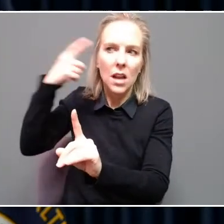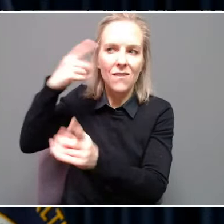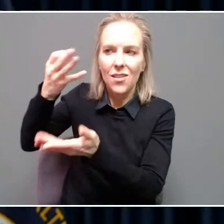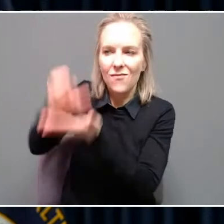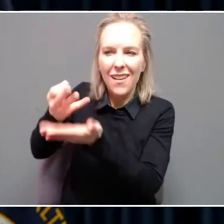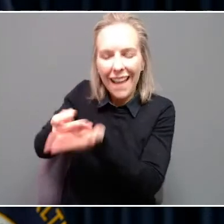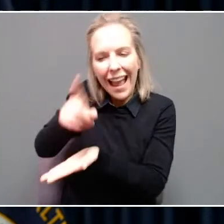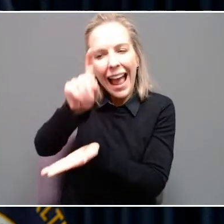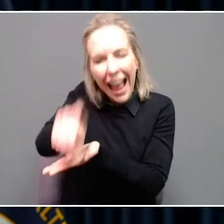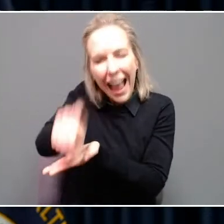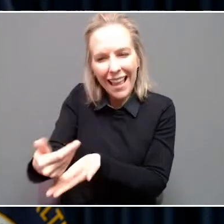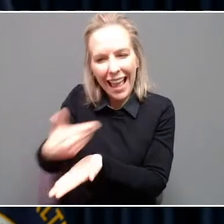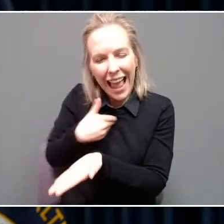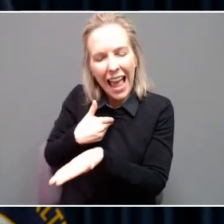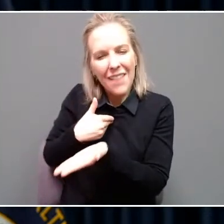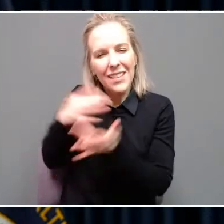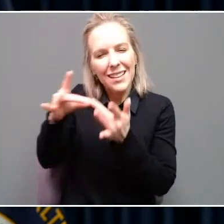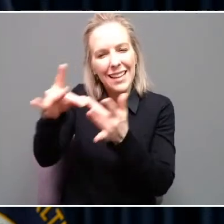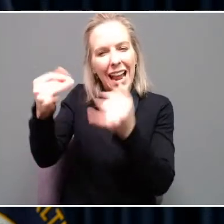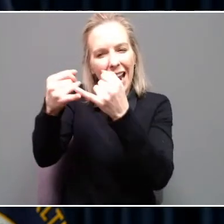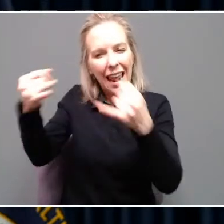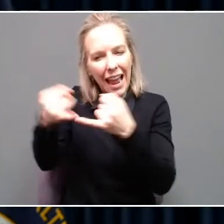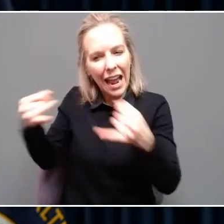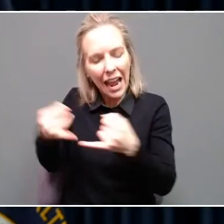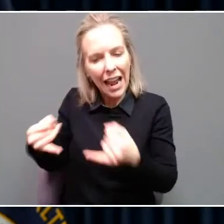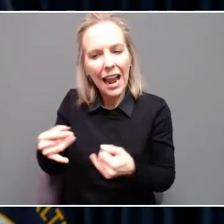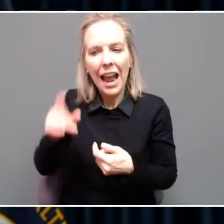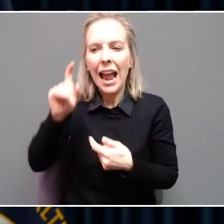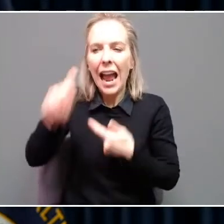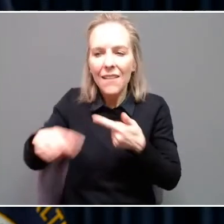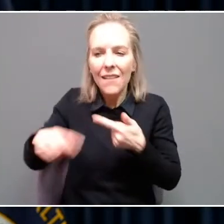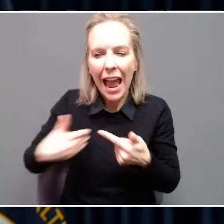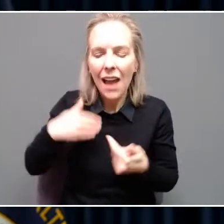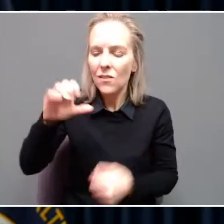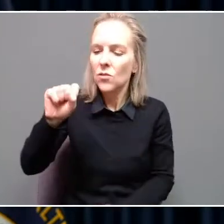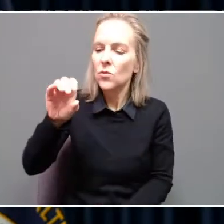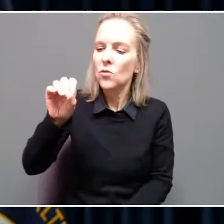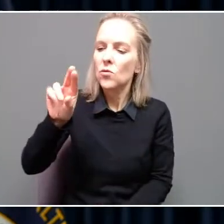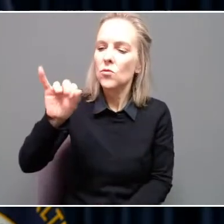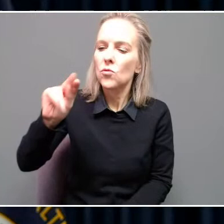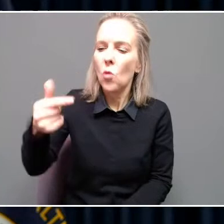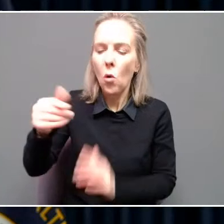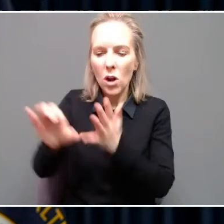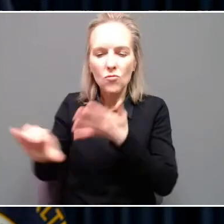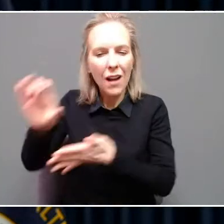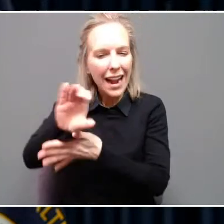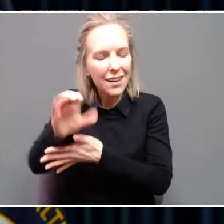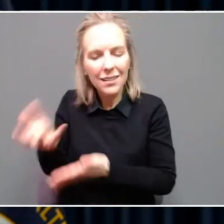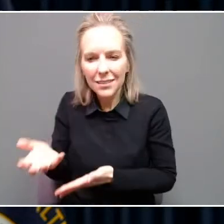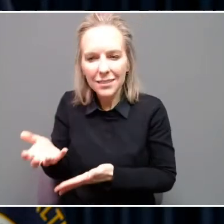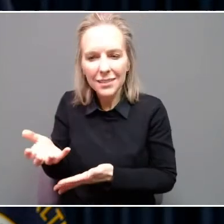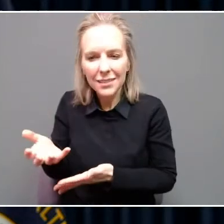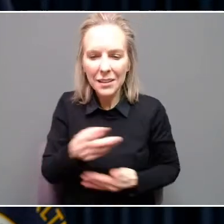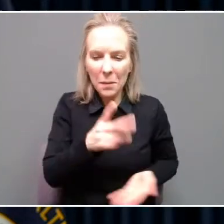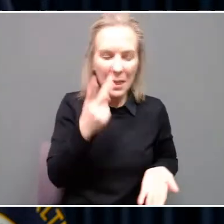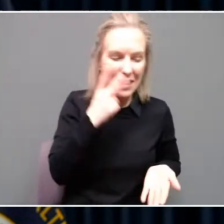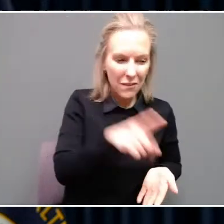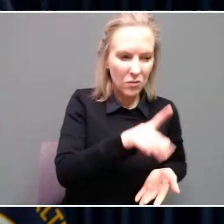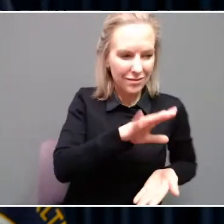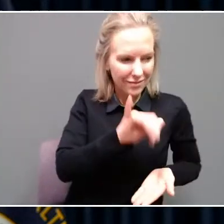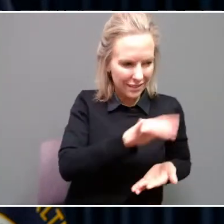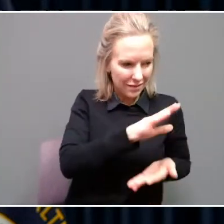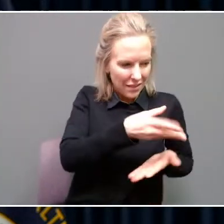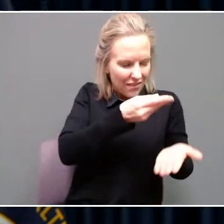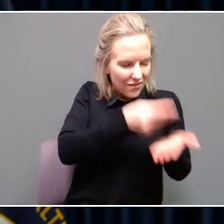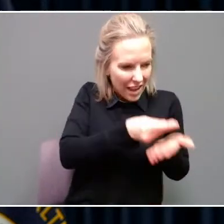guidelines, has to have scoring criteria. Virtually everything else, how you know this, think about the procurement process and the rest, have